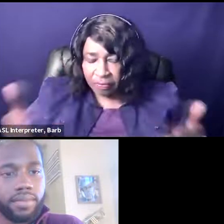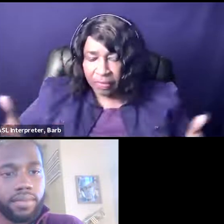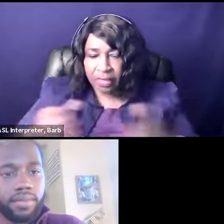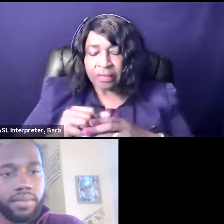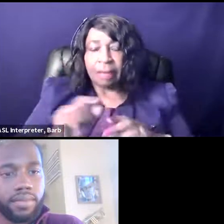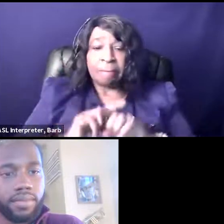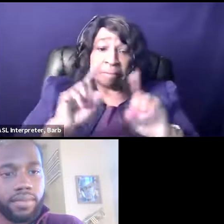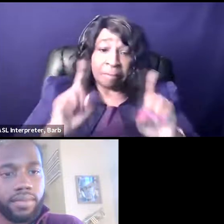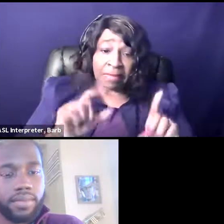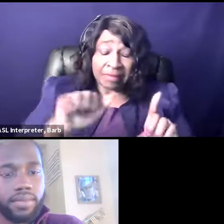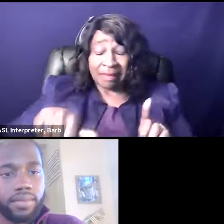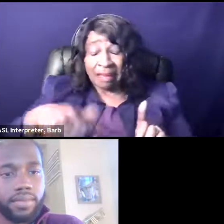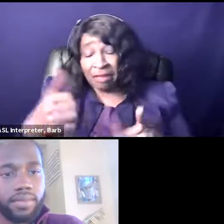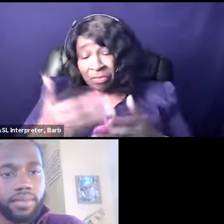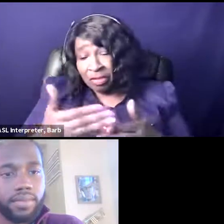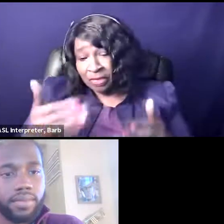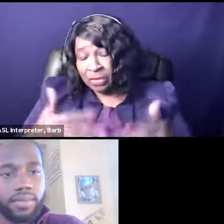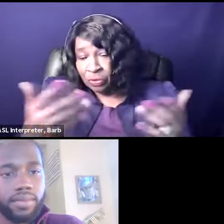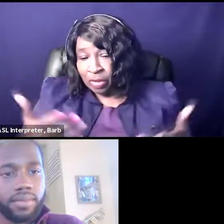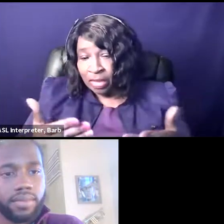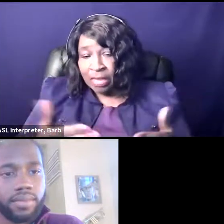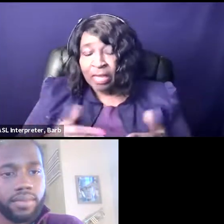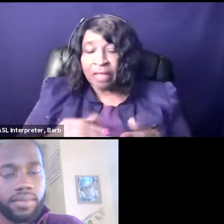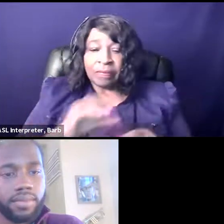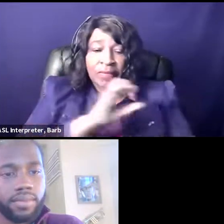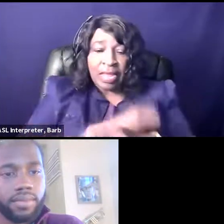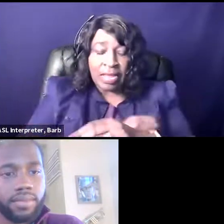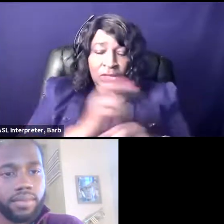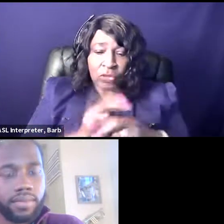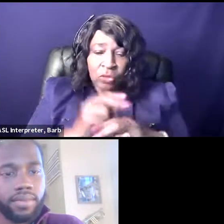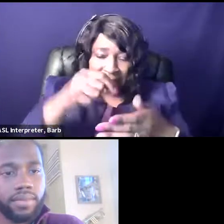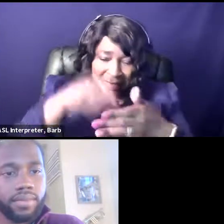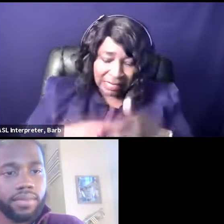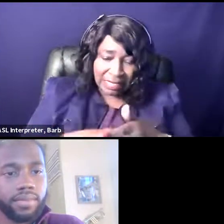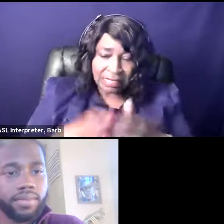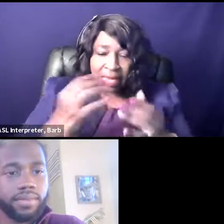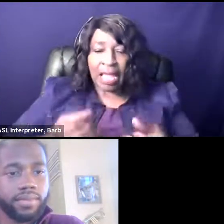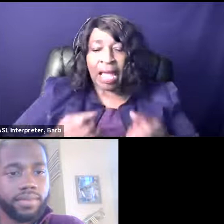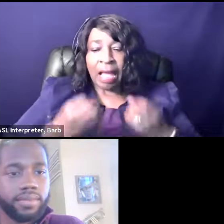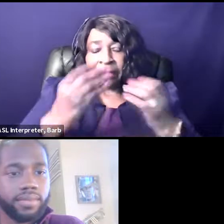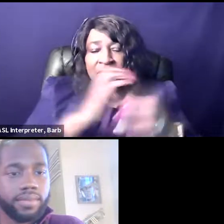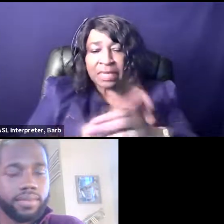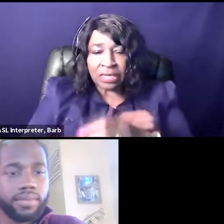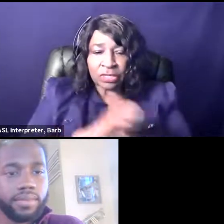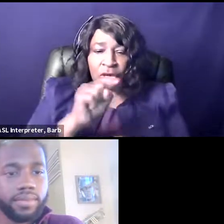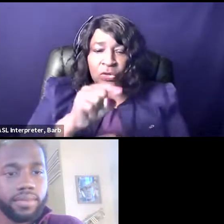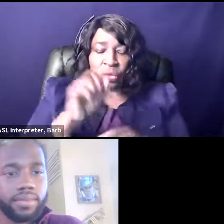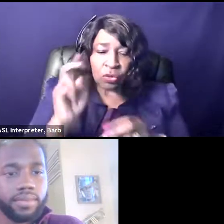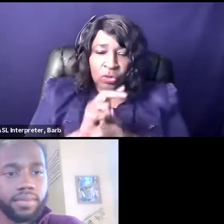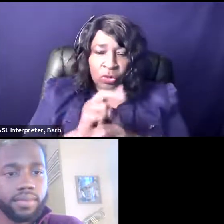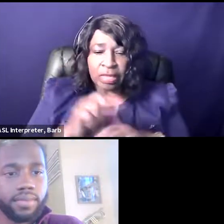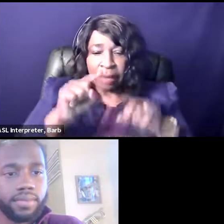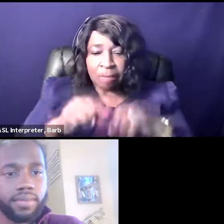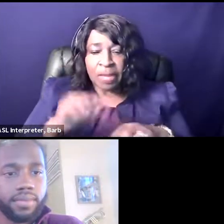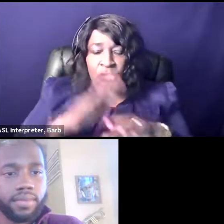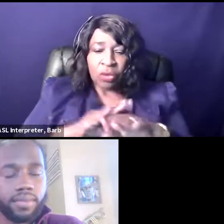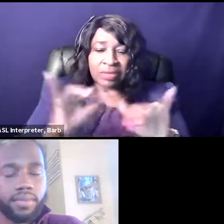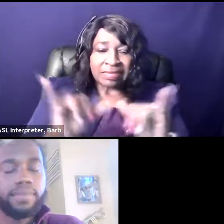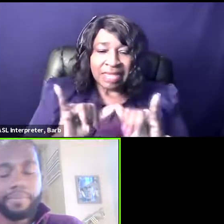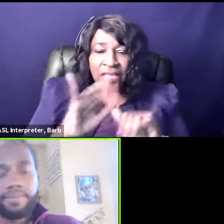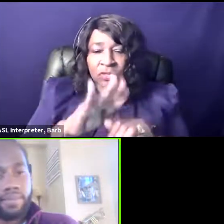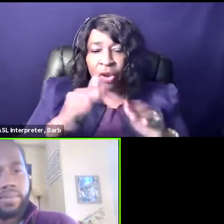But the other metric is called the energy use intensity, which is how much energy are you using based on the size of your